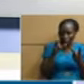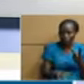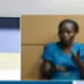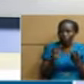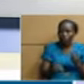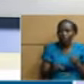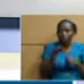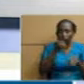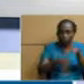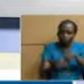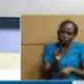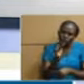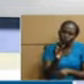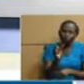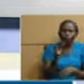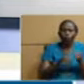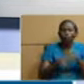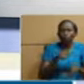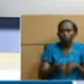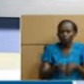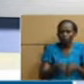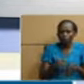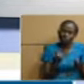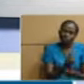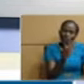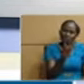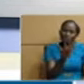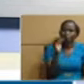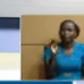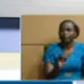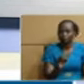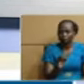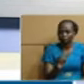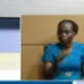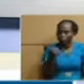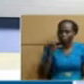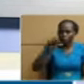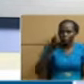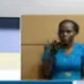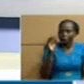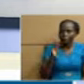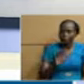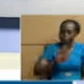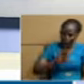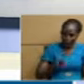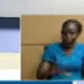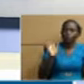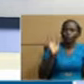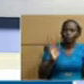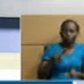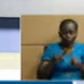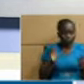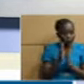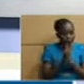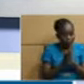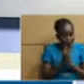small contribution out of that pool he's earning, only 5%. The other 95% stay with it. But as a motivating factor,